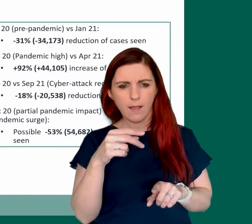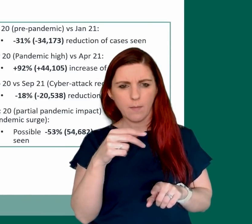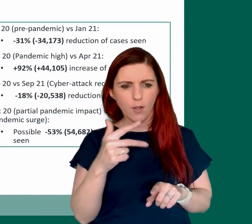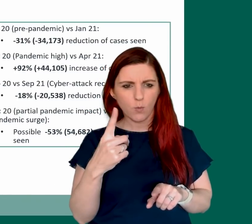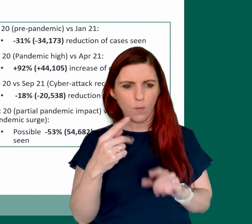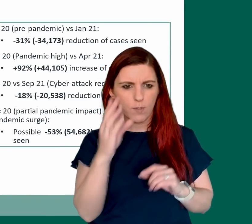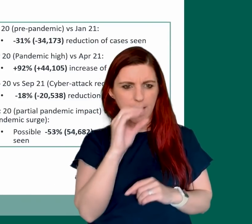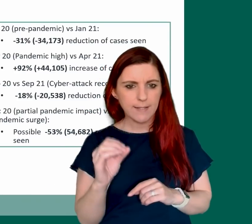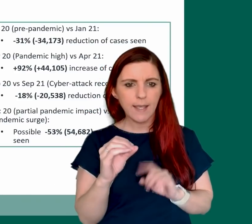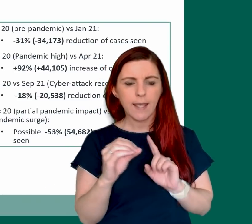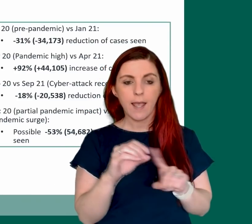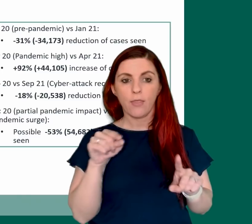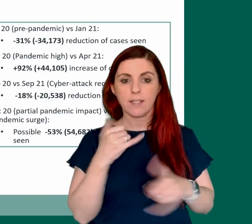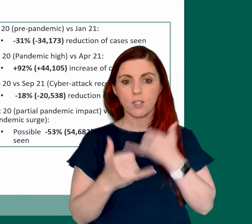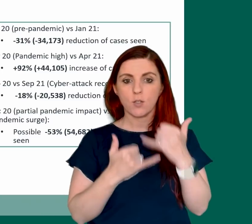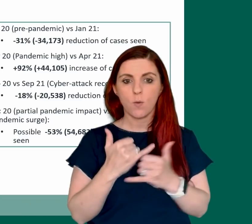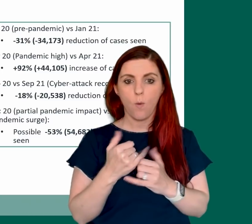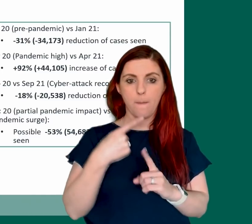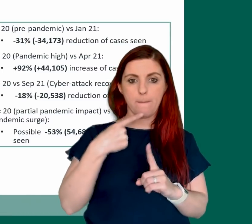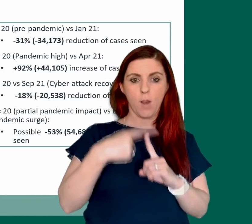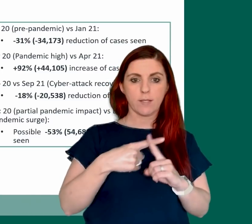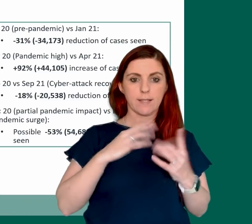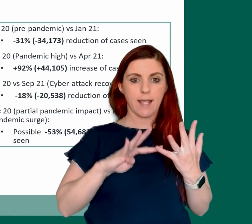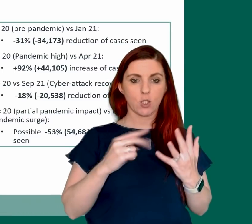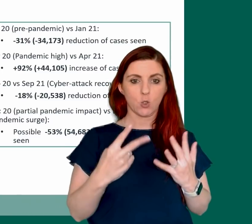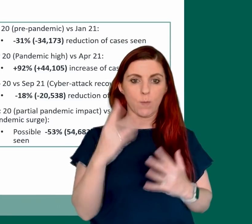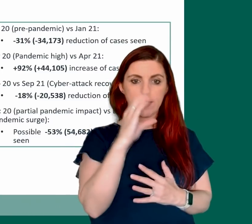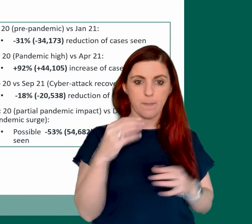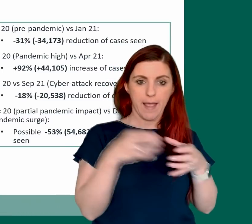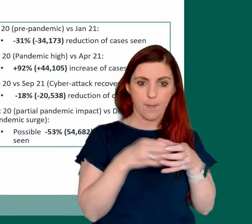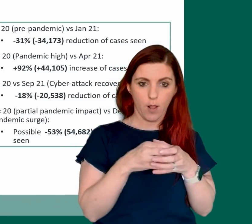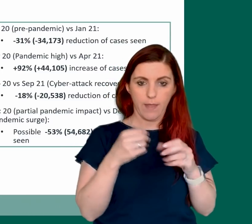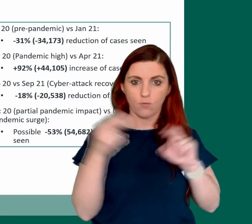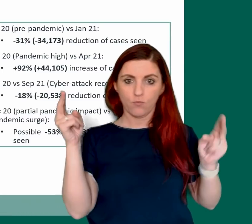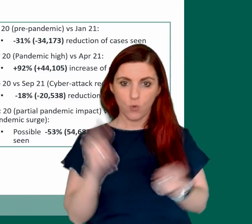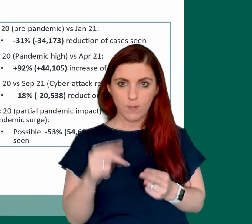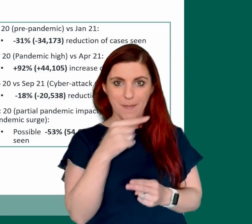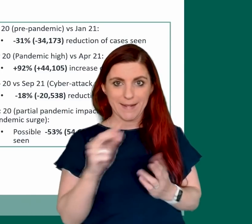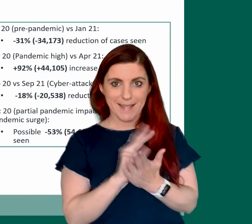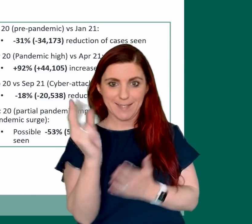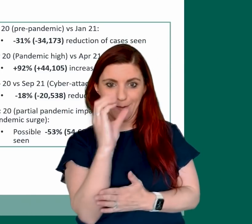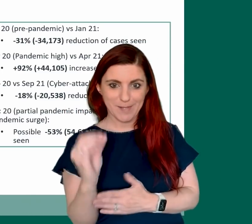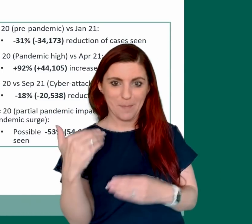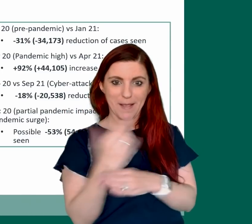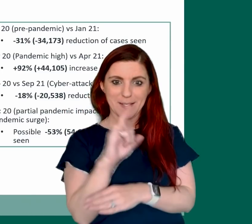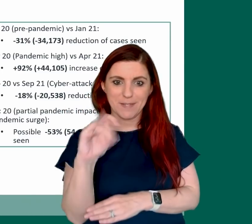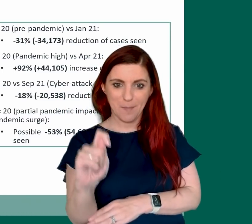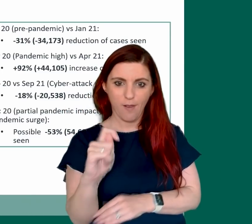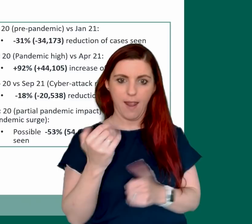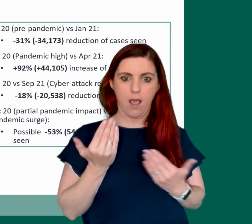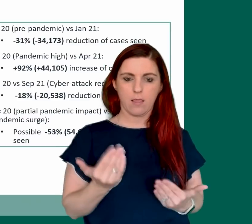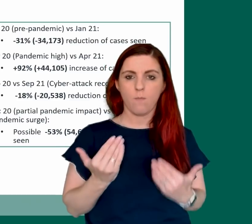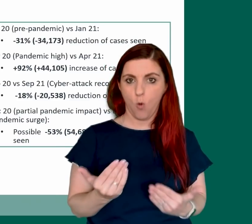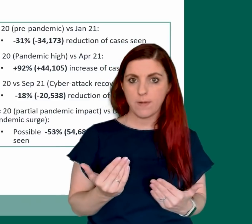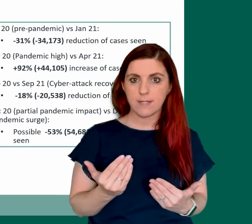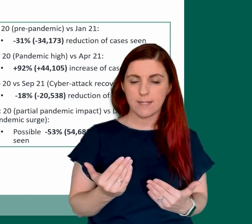in this year. We were at plus 92% by April, back down minus 18% in September. And the way